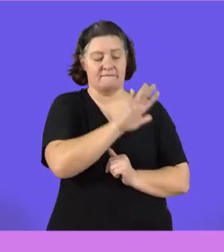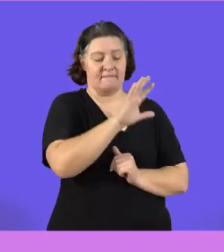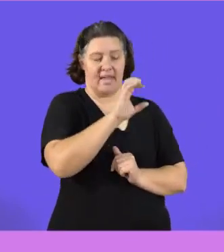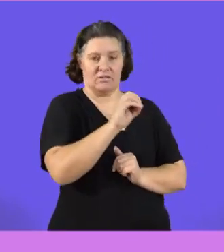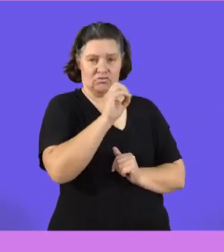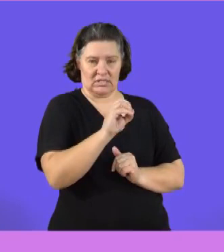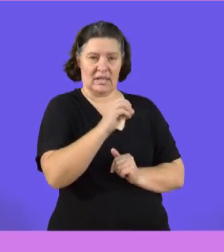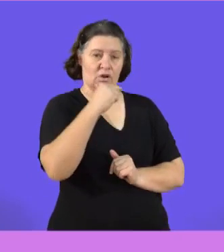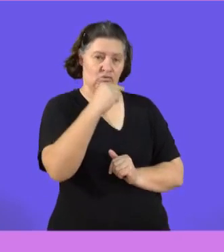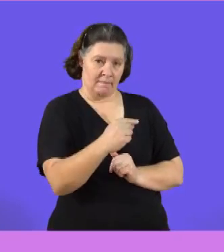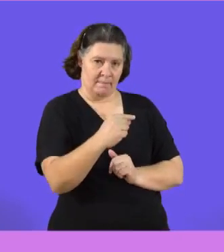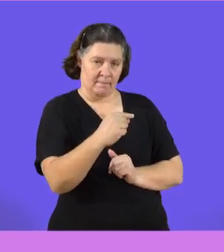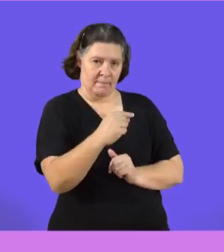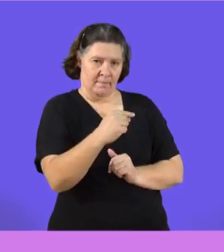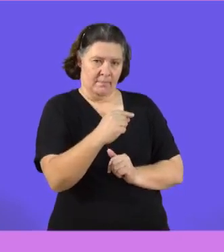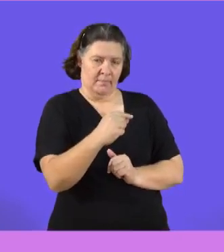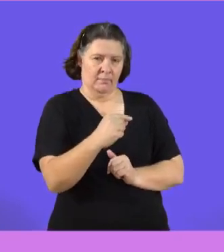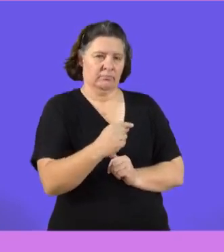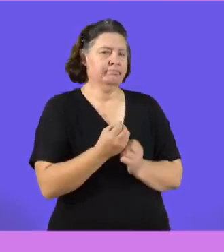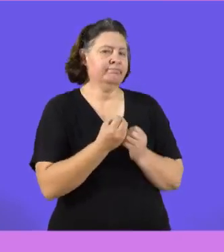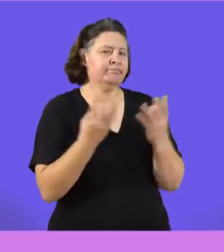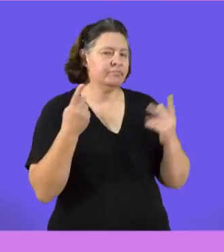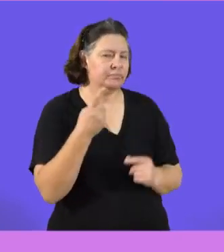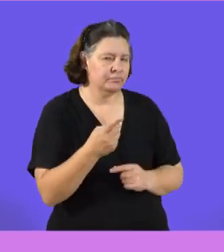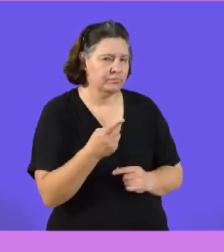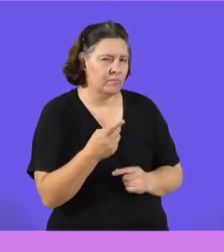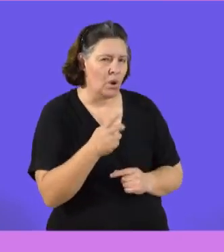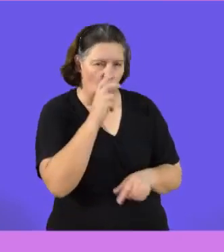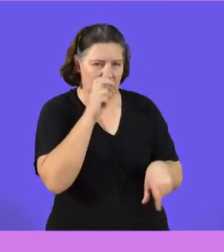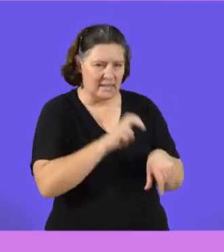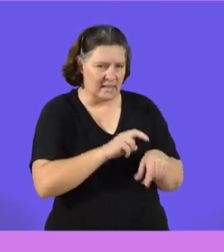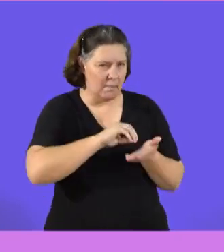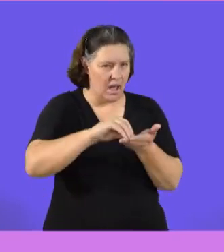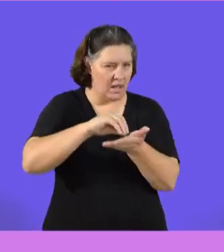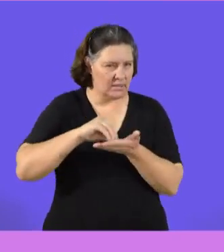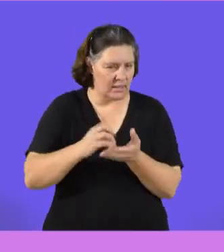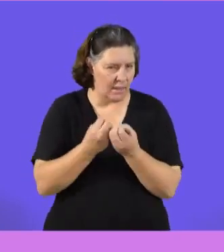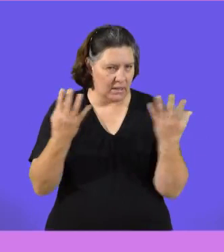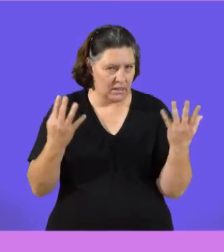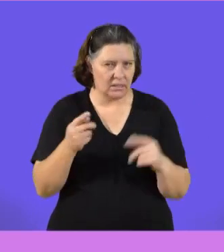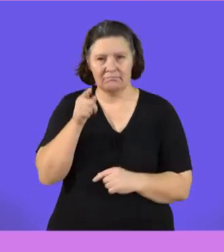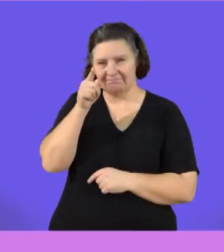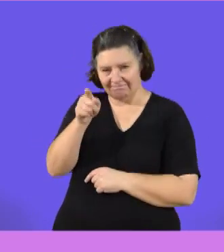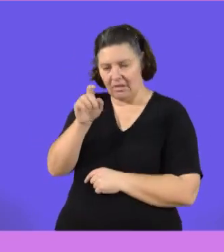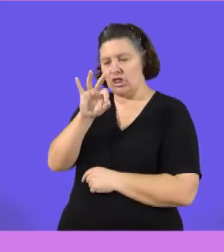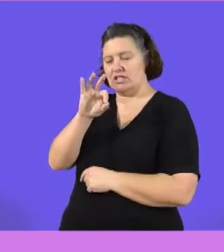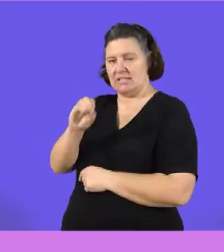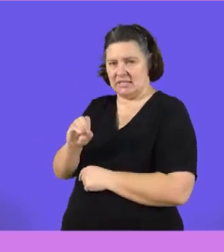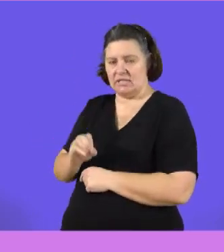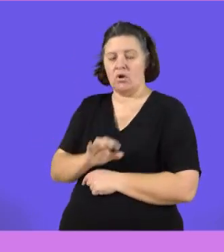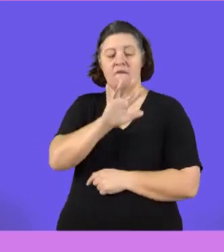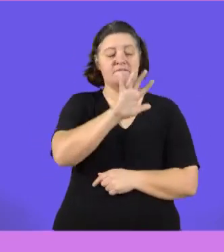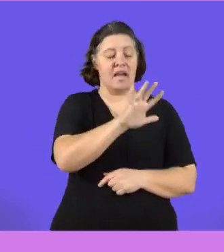500 grams, right? How many of these seedlings do we want to plant? There it's indicated 30, so I'll